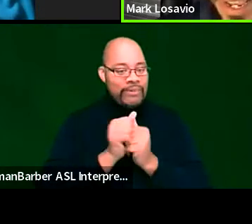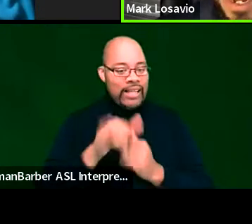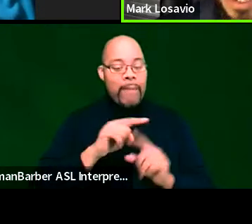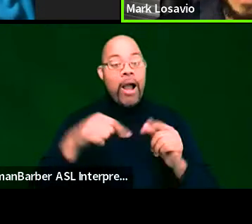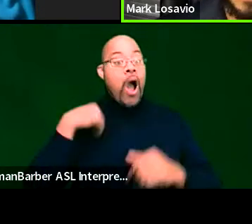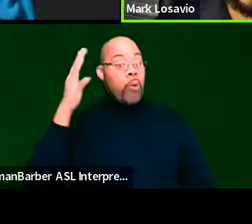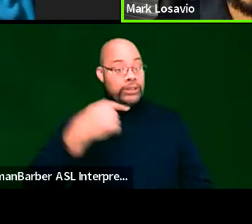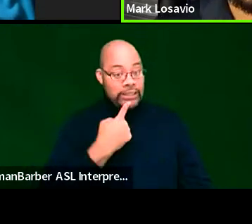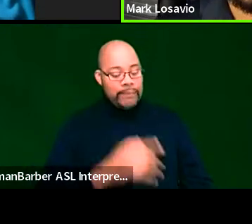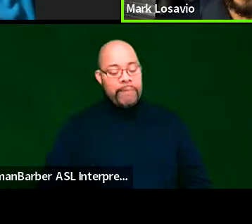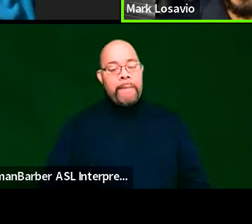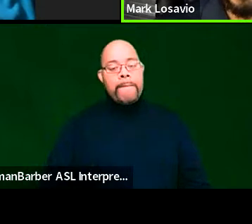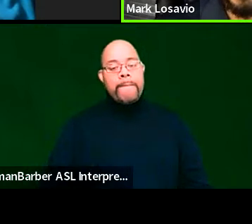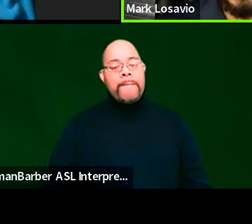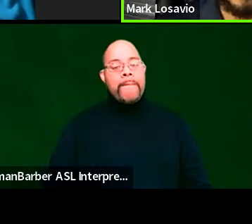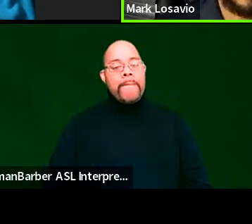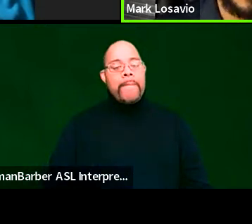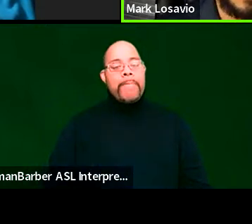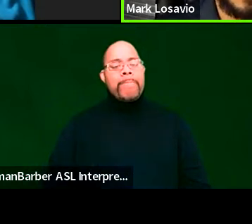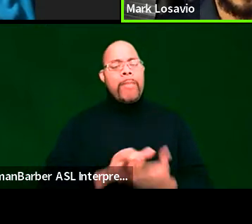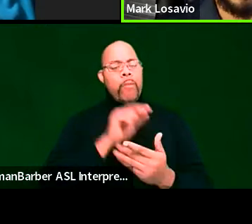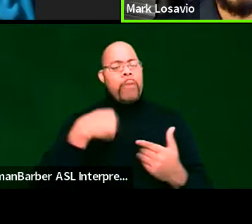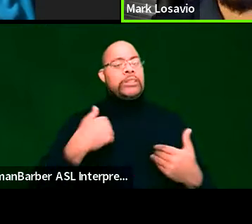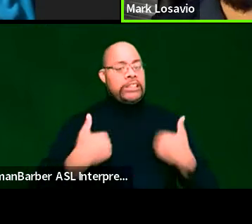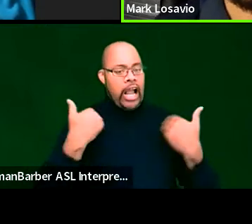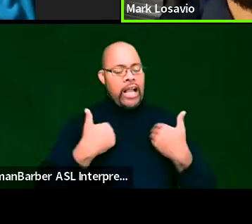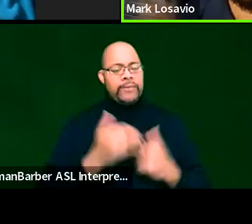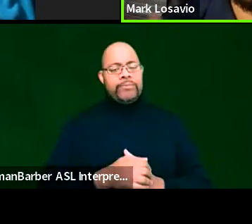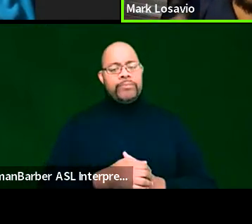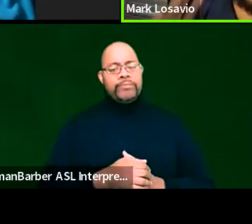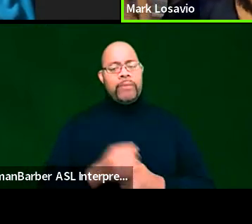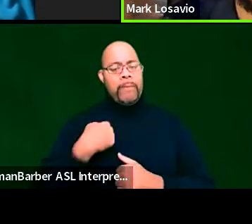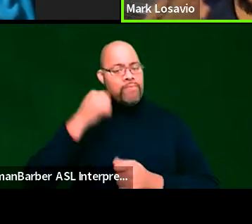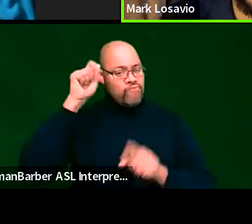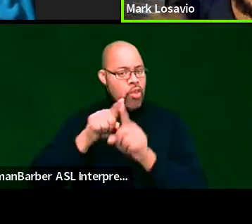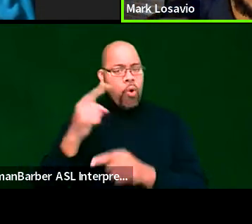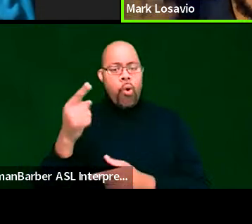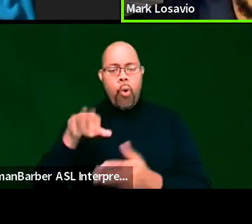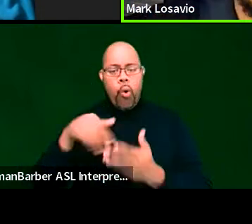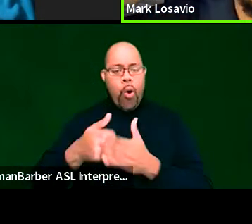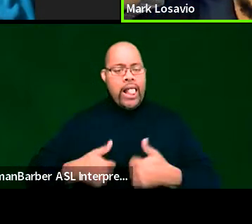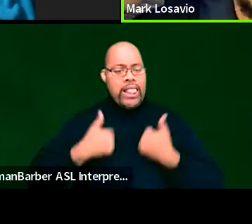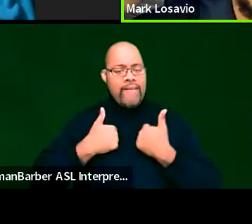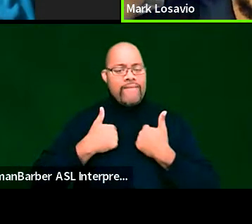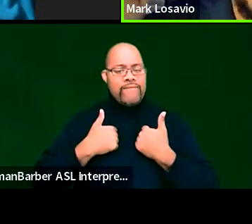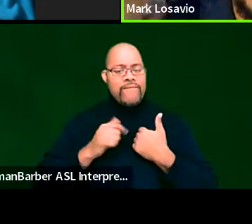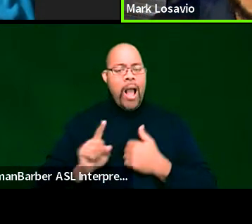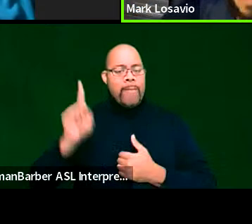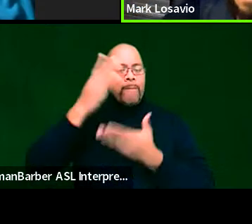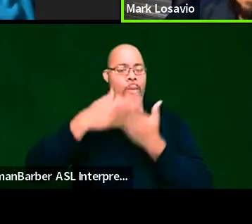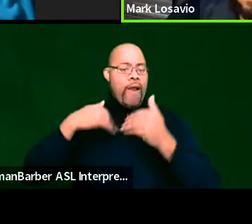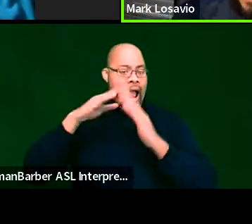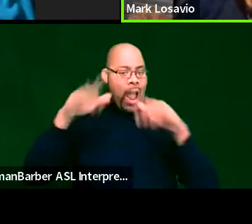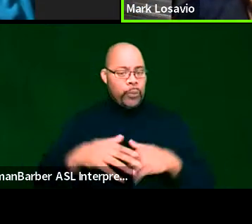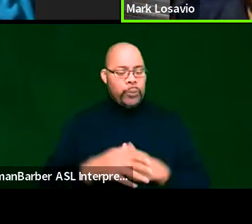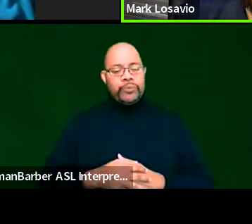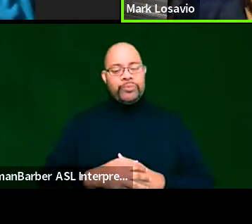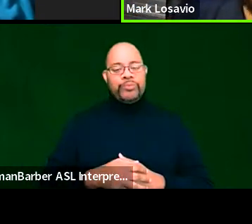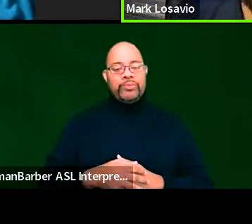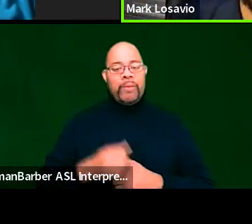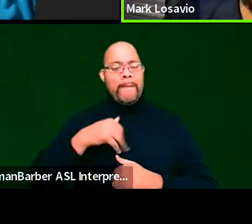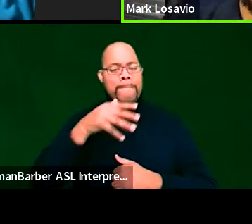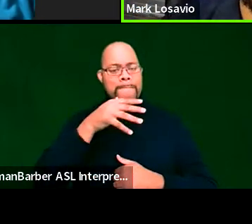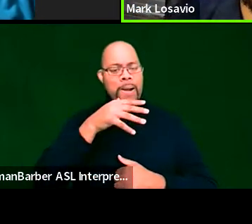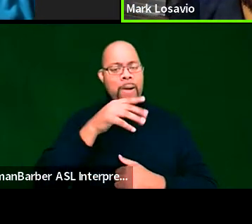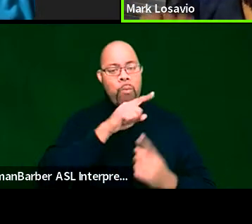will say that when I was young, me and my brothers, we all lived in the upstairs part of our house. And my